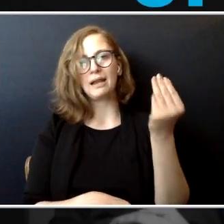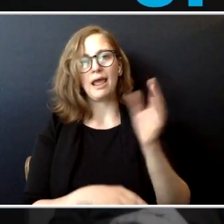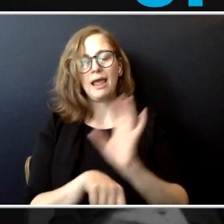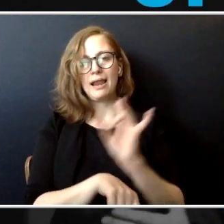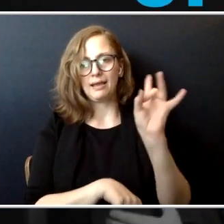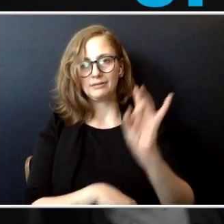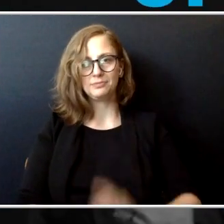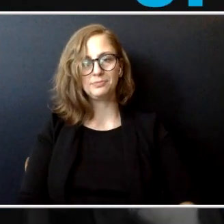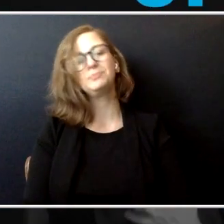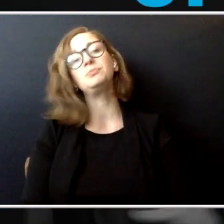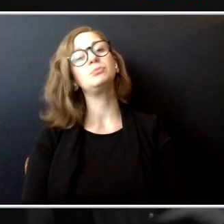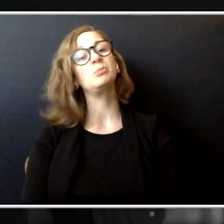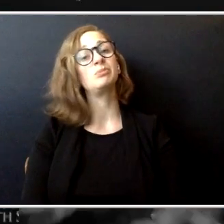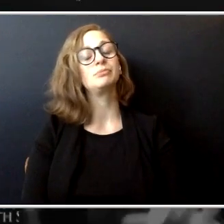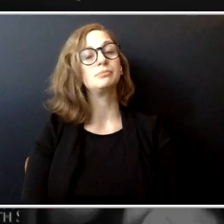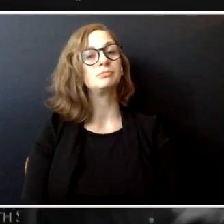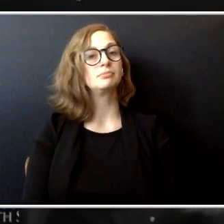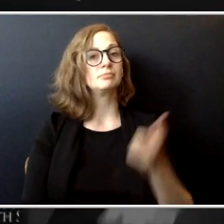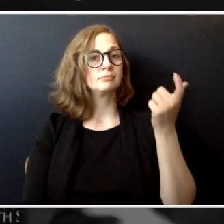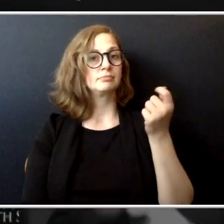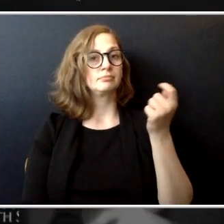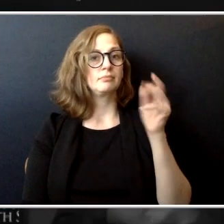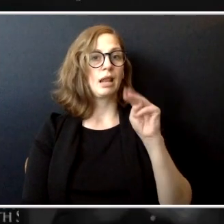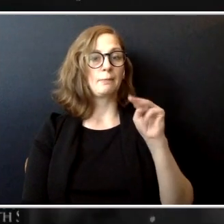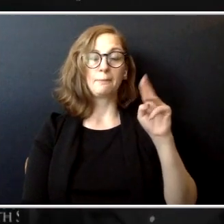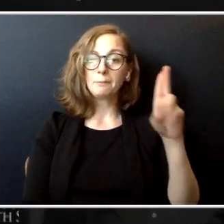Subscribe to our Morning Medical Update and Open